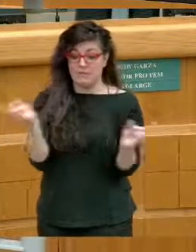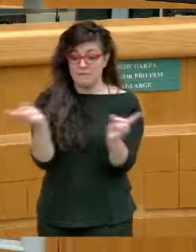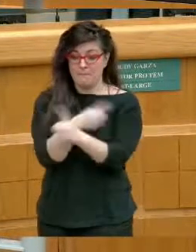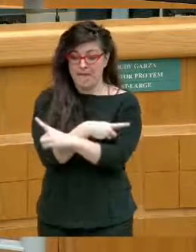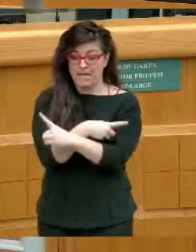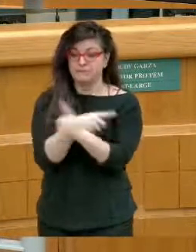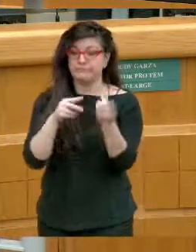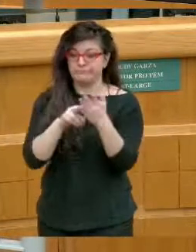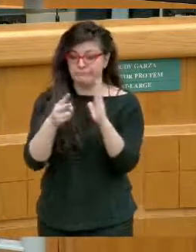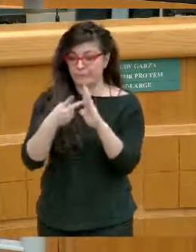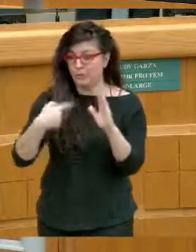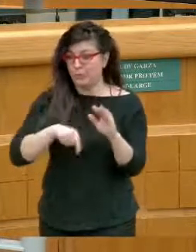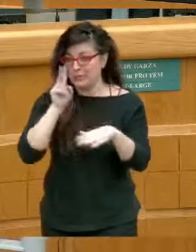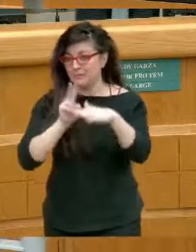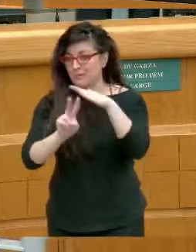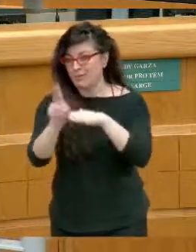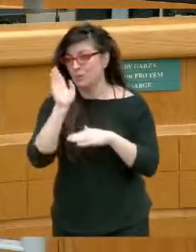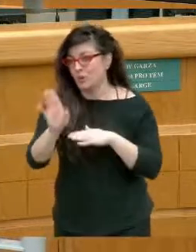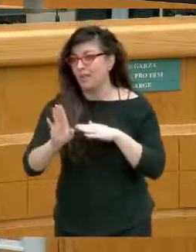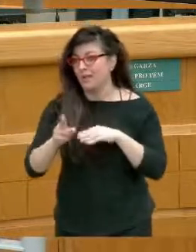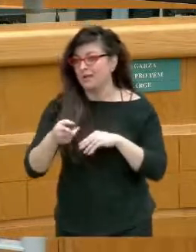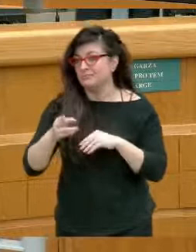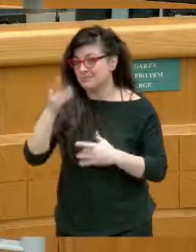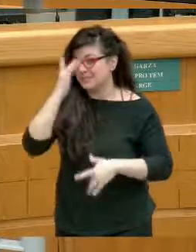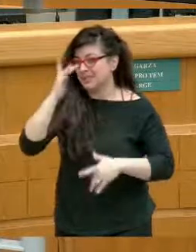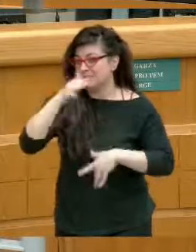about early on, we expect that might be increasing.